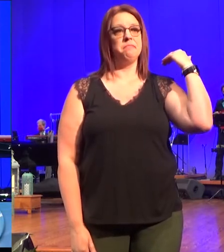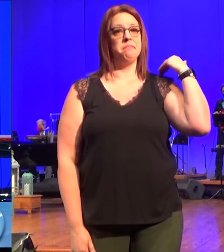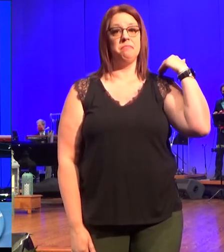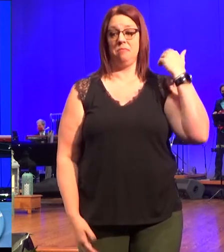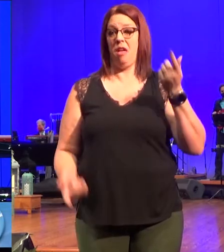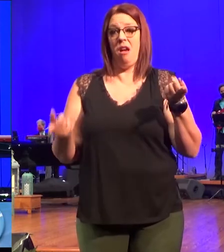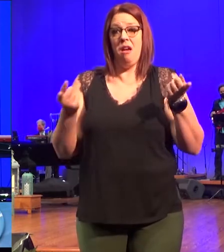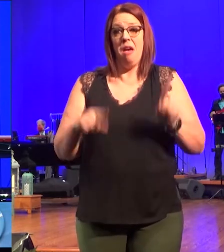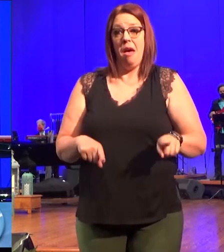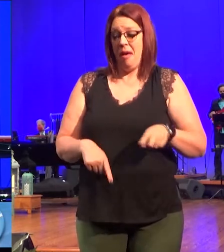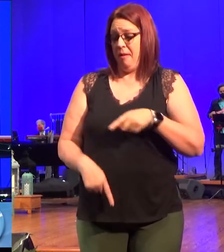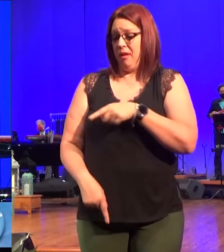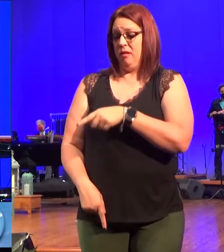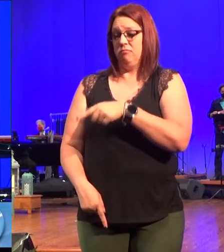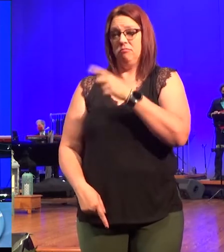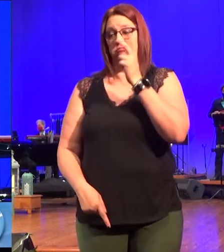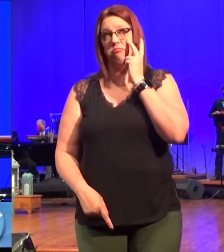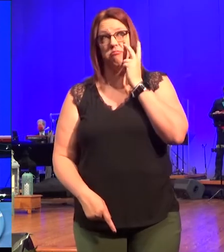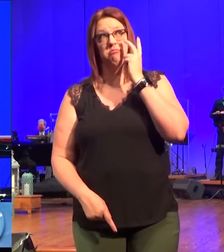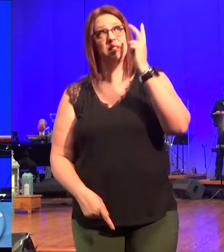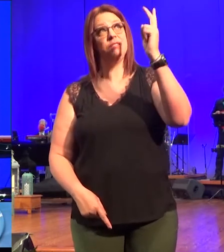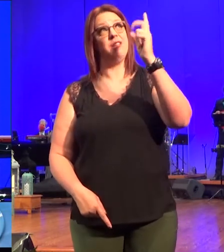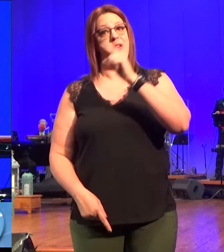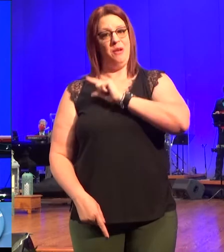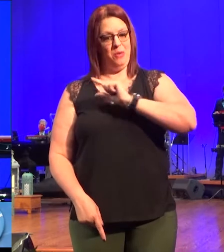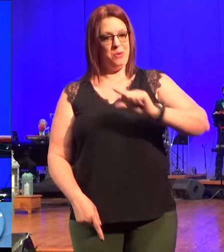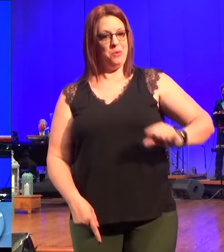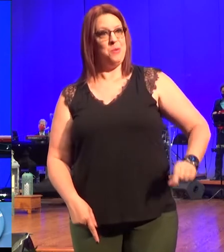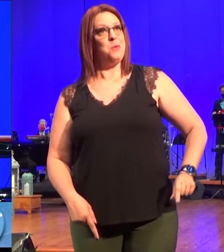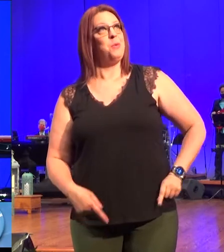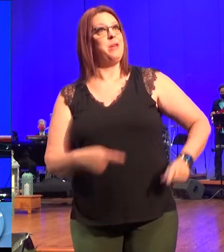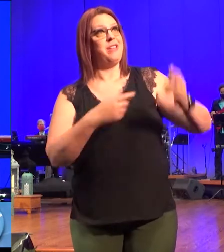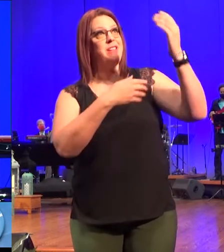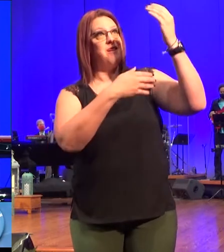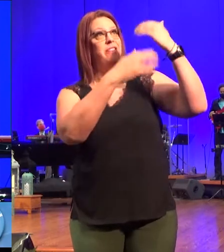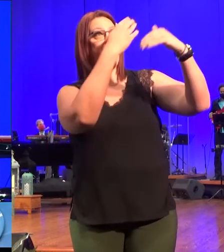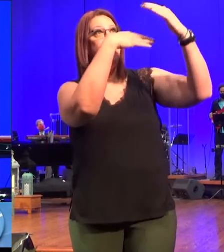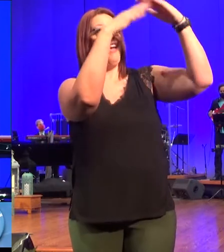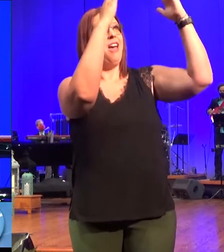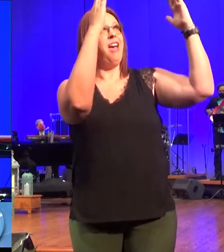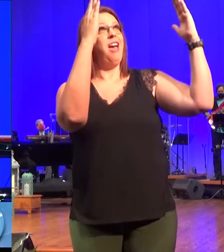She saw the Queen of Heaven once